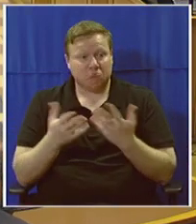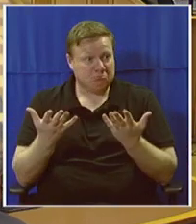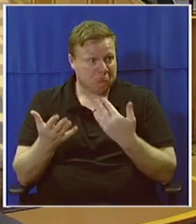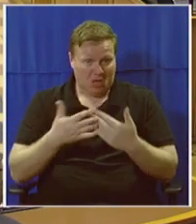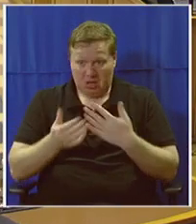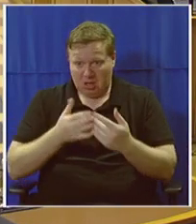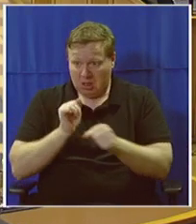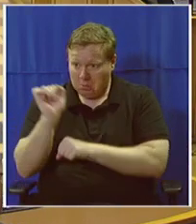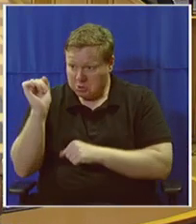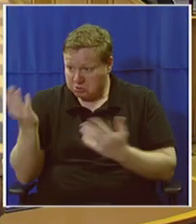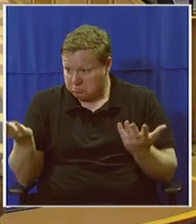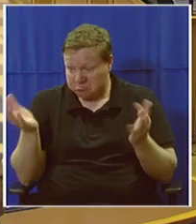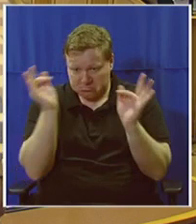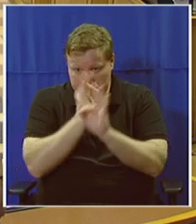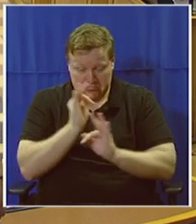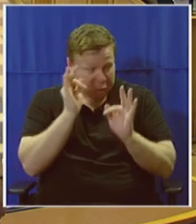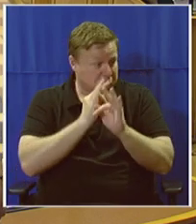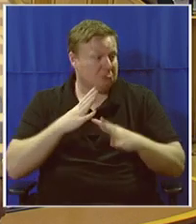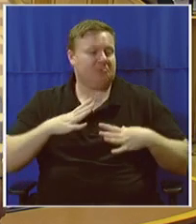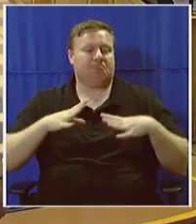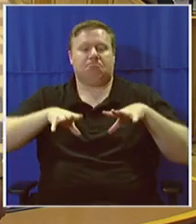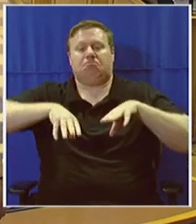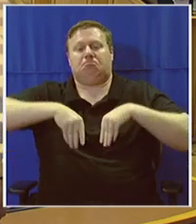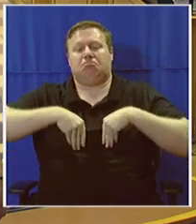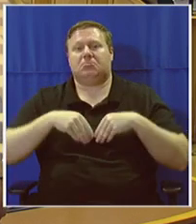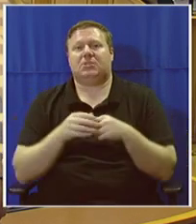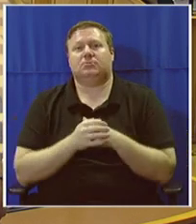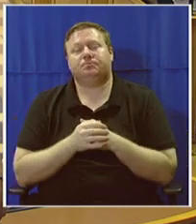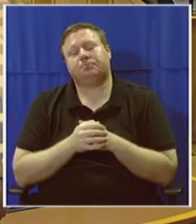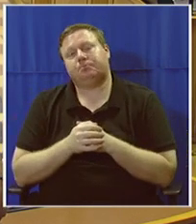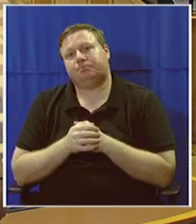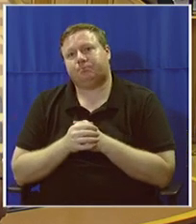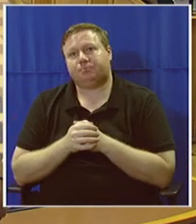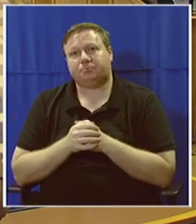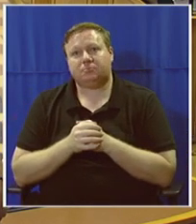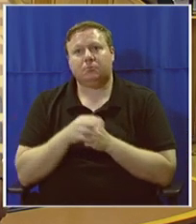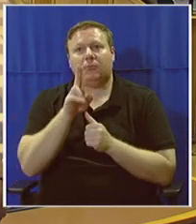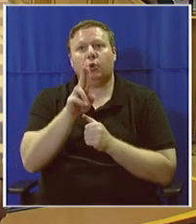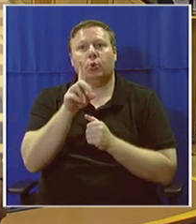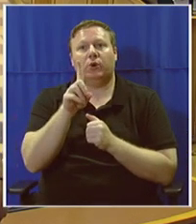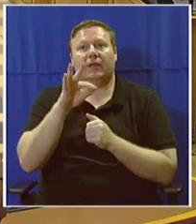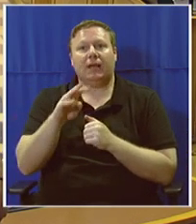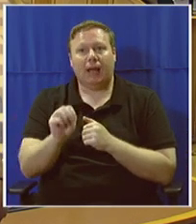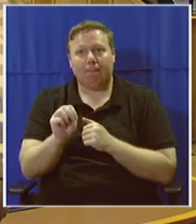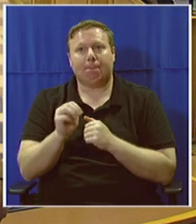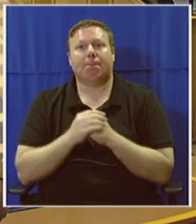objections? No objections. Motion agreed to. UDM?